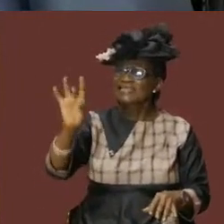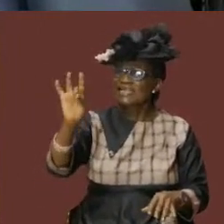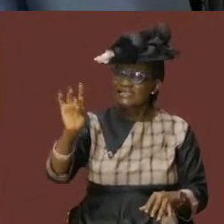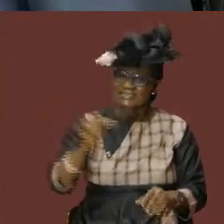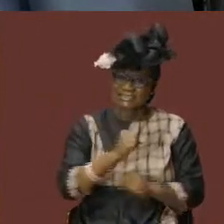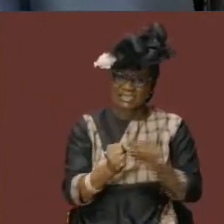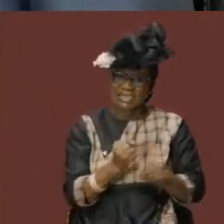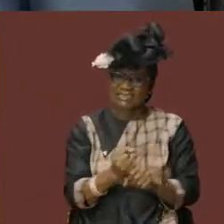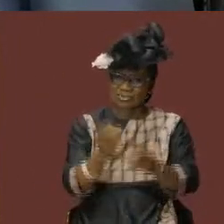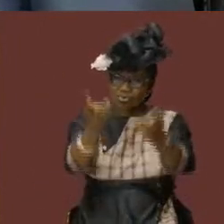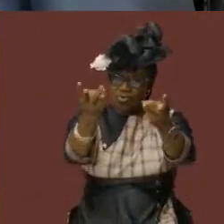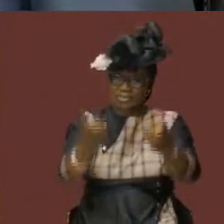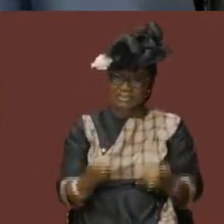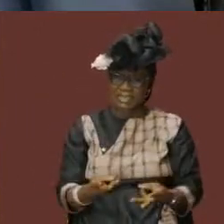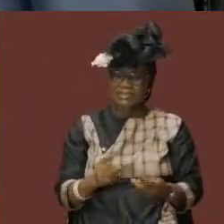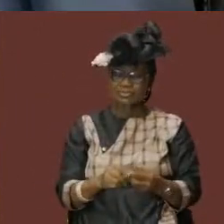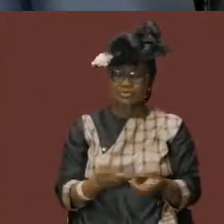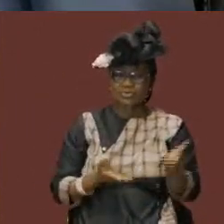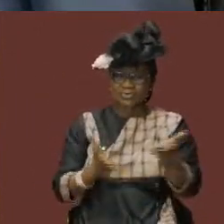God.